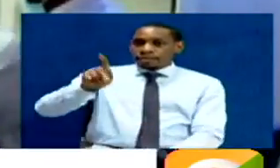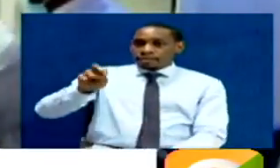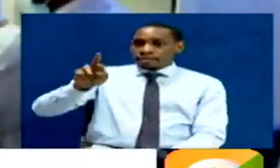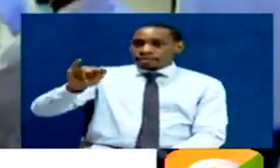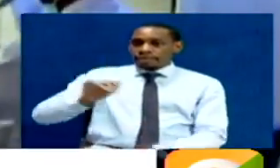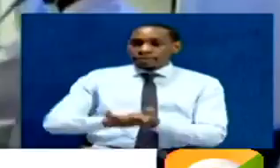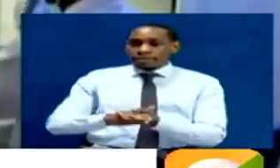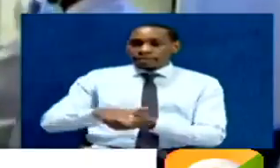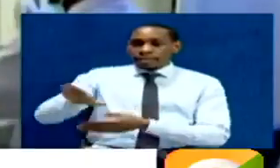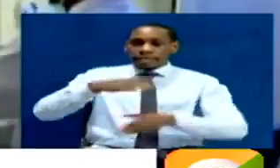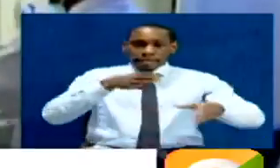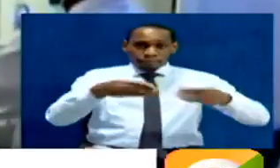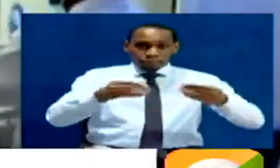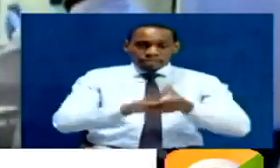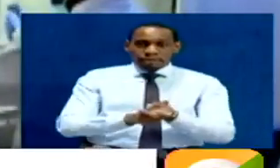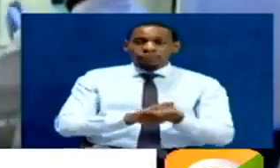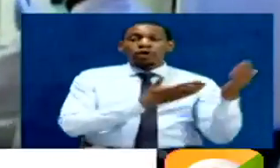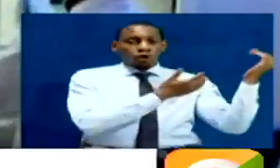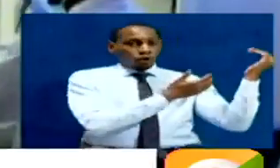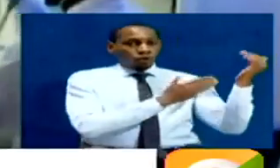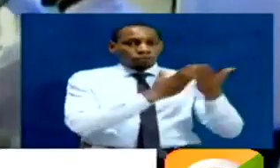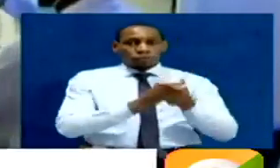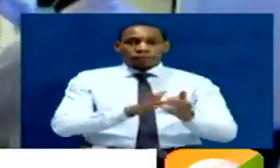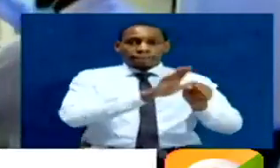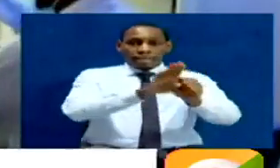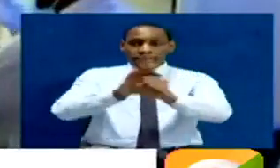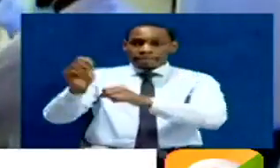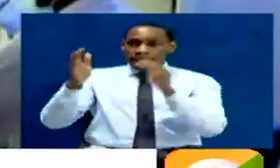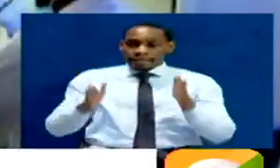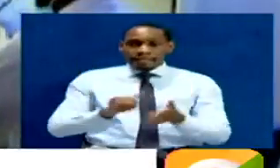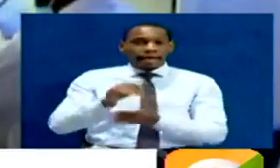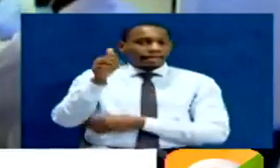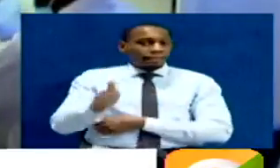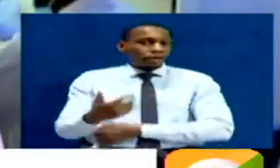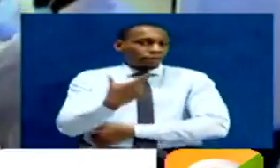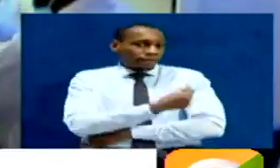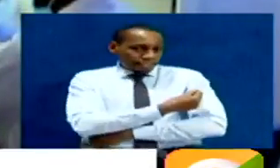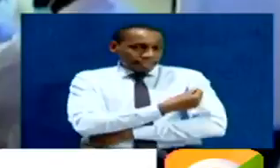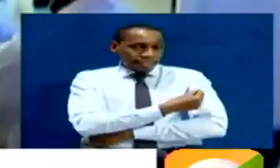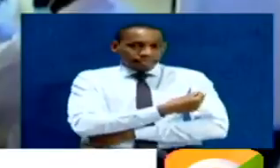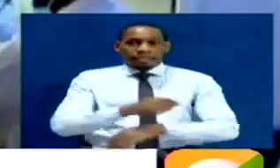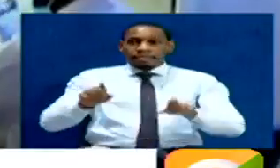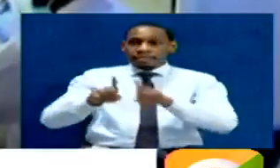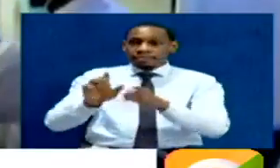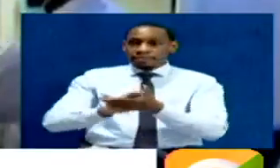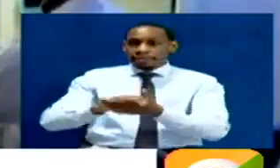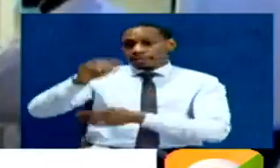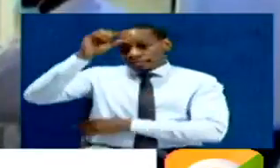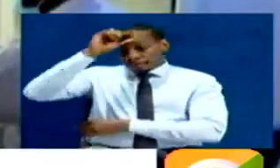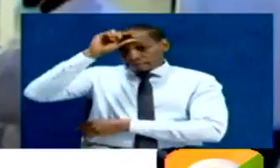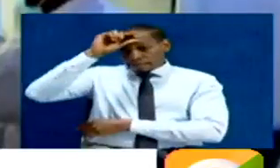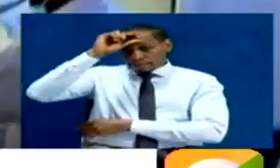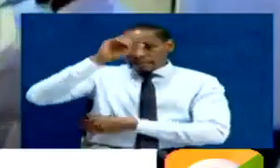Alupe Center in Busia. A glimmer of hope for millions of Kenyans who are yet to be vaccinated, and for the